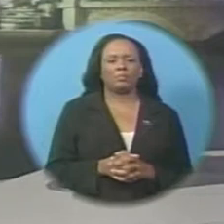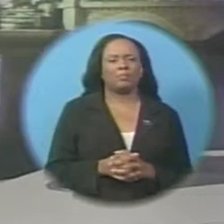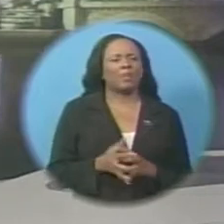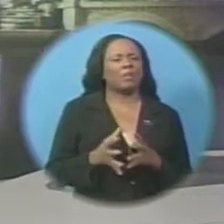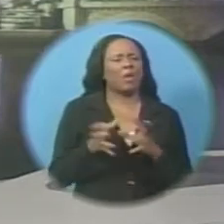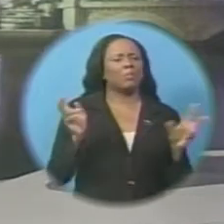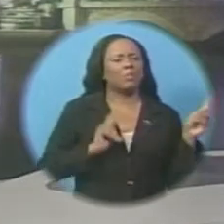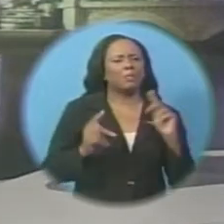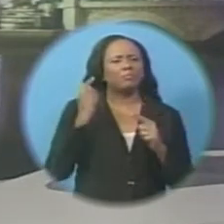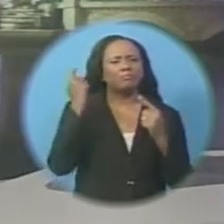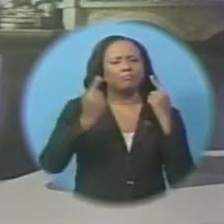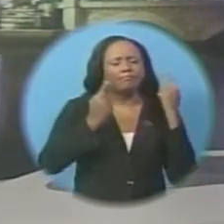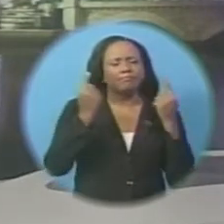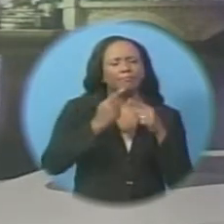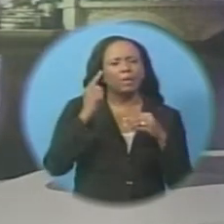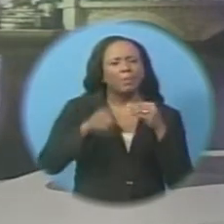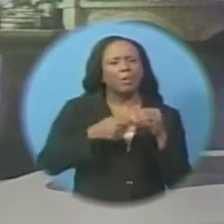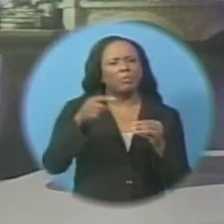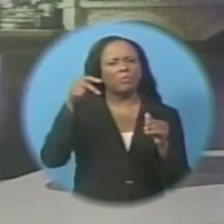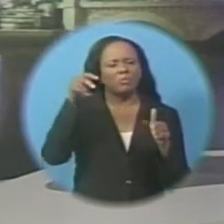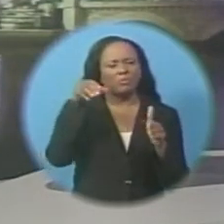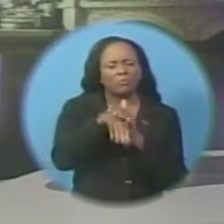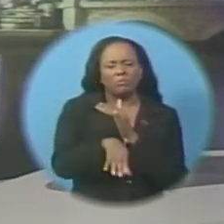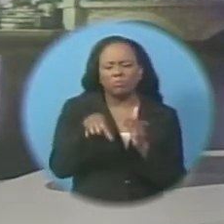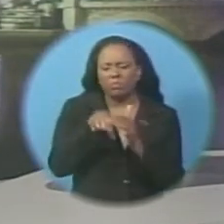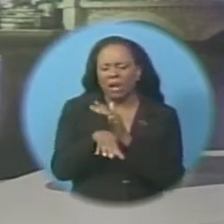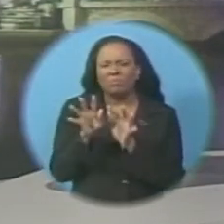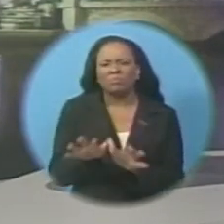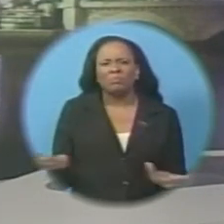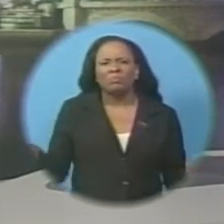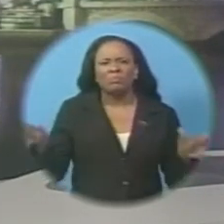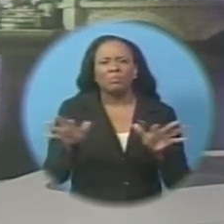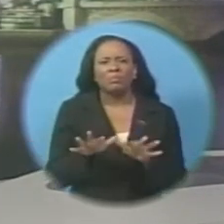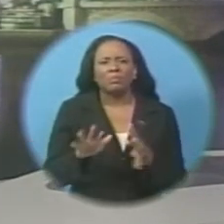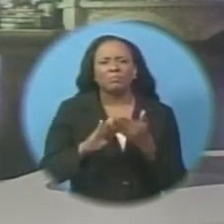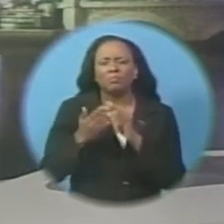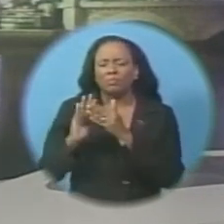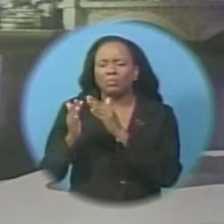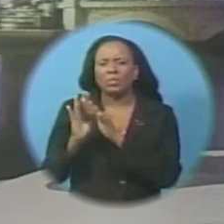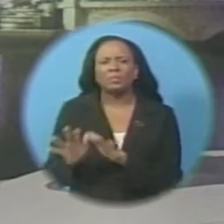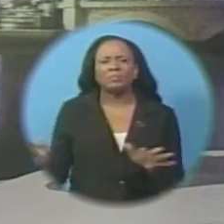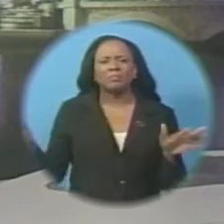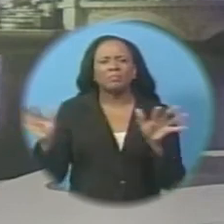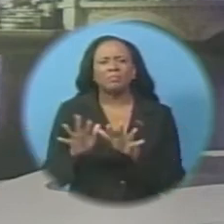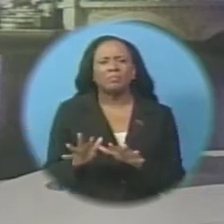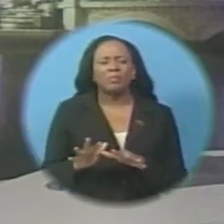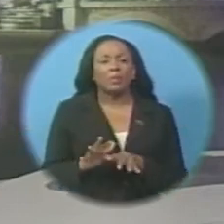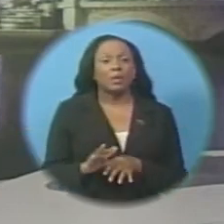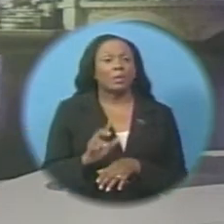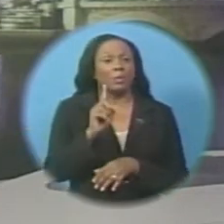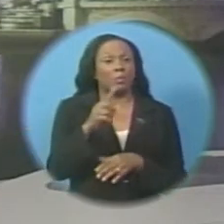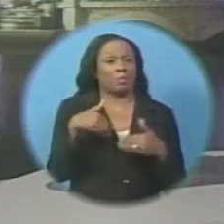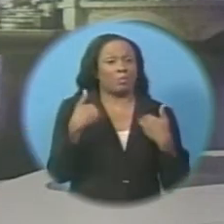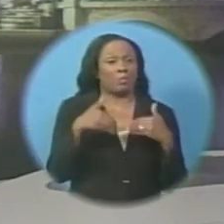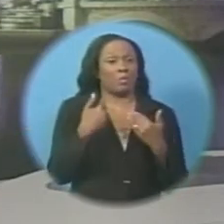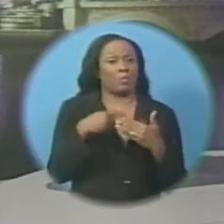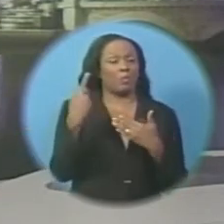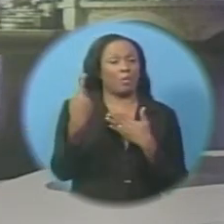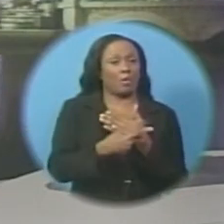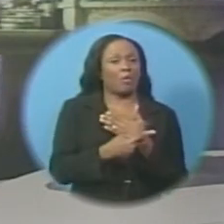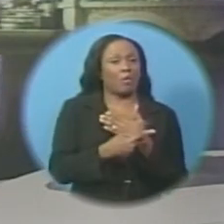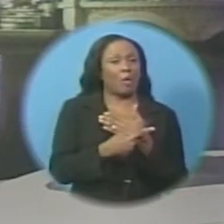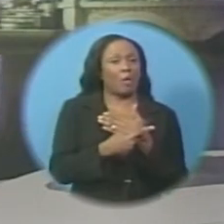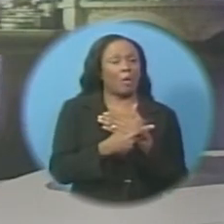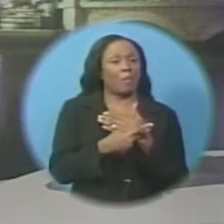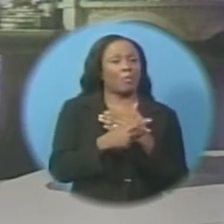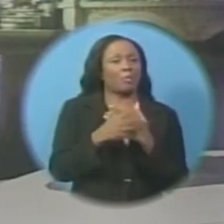Amidst concerns about increasing violence in many of the impoverished communities across the island, one youth program continues to stand